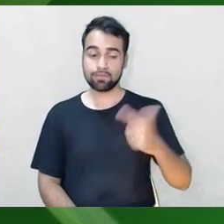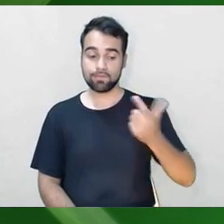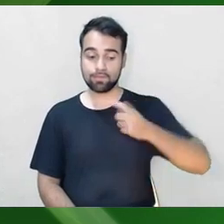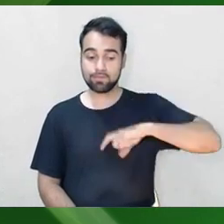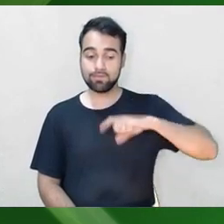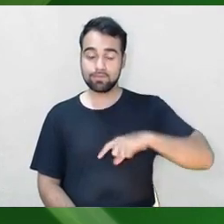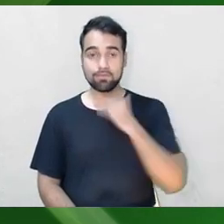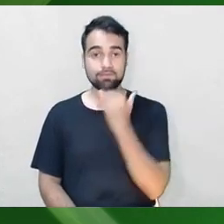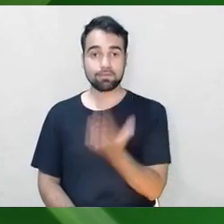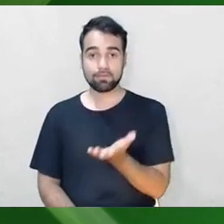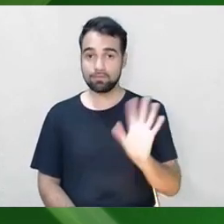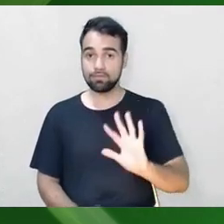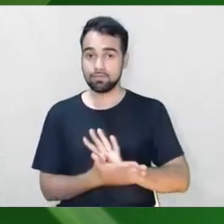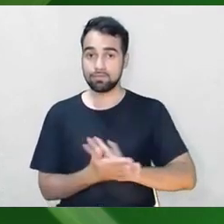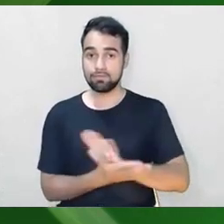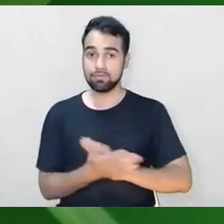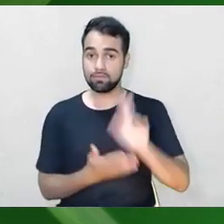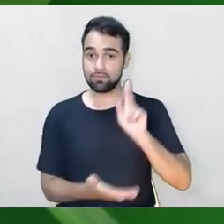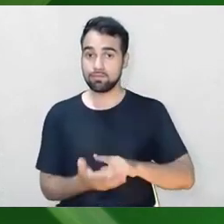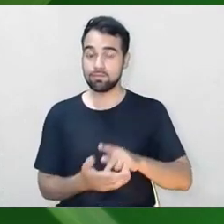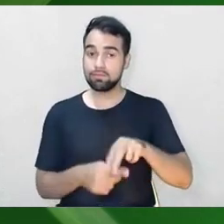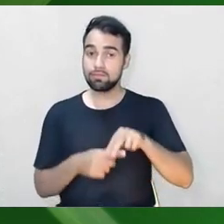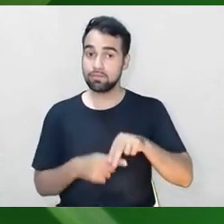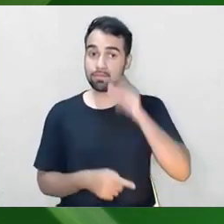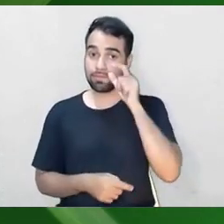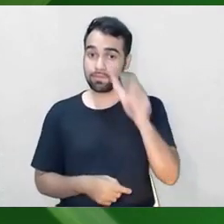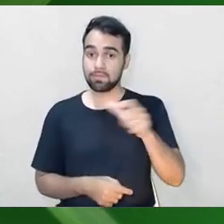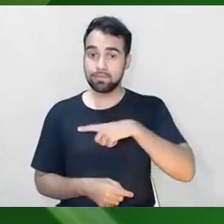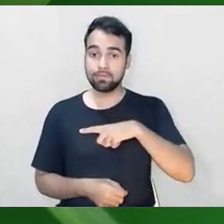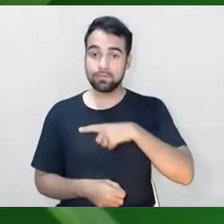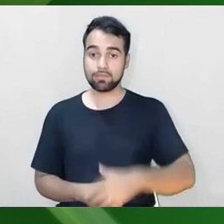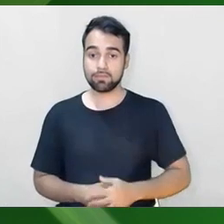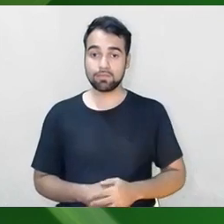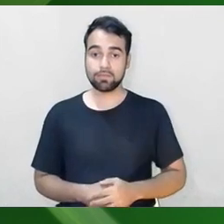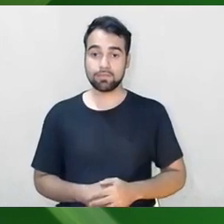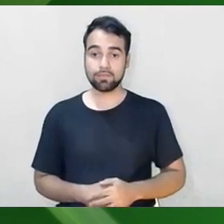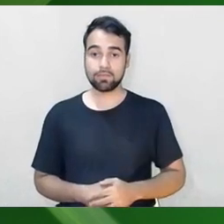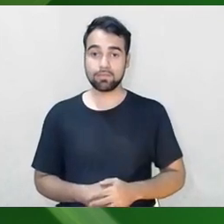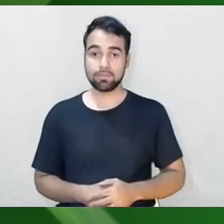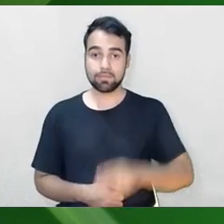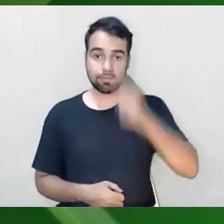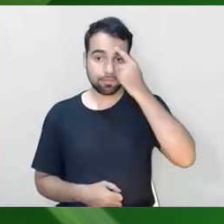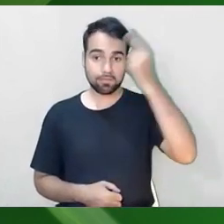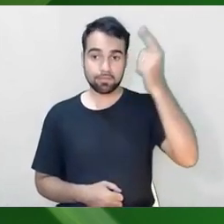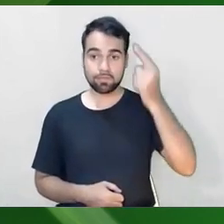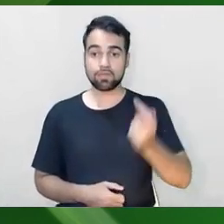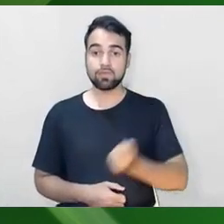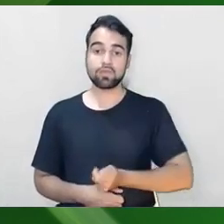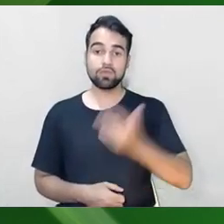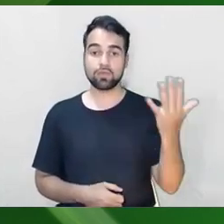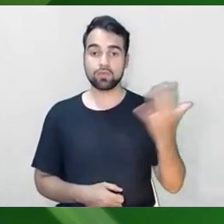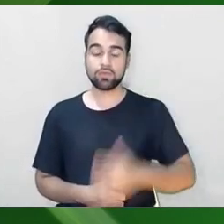have a driver's license. So that's interesting. We have this idea of how much